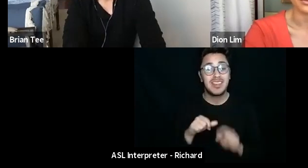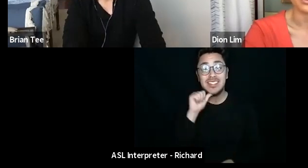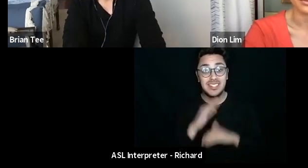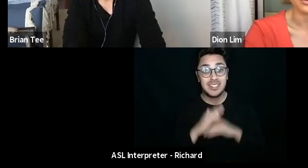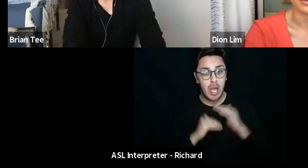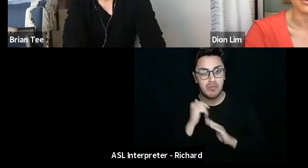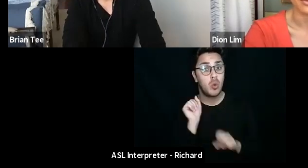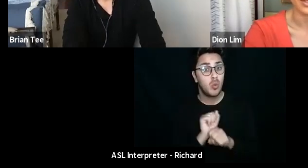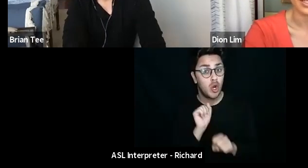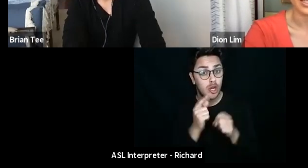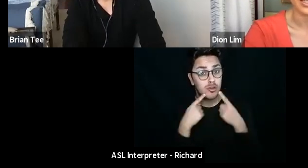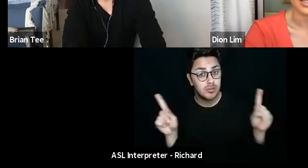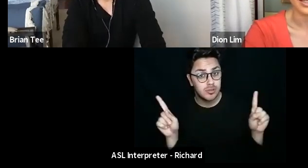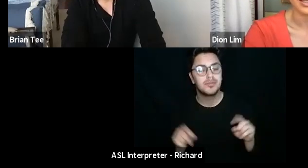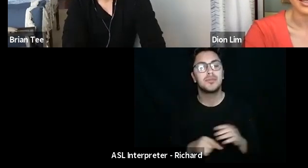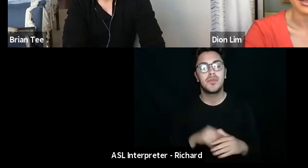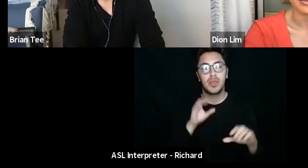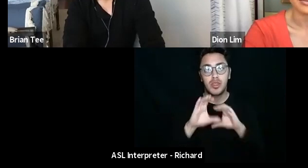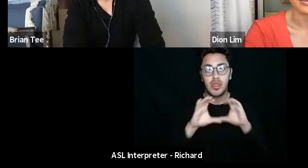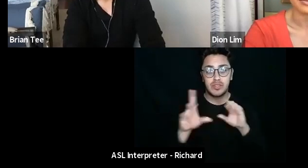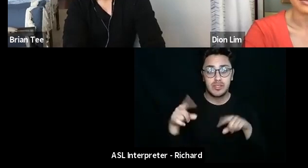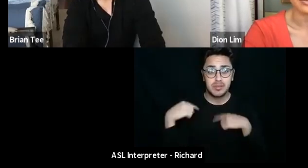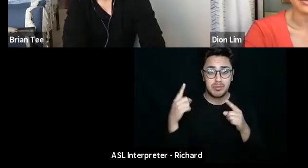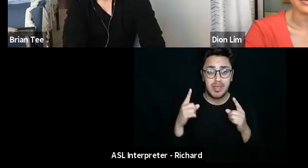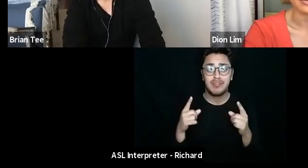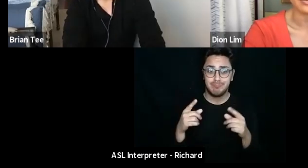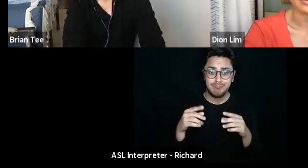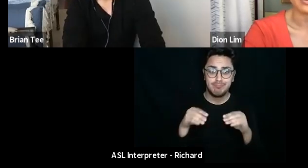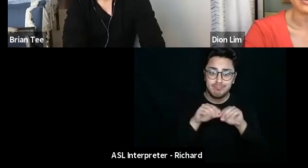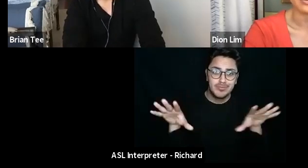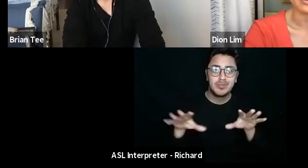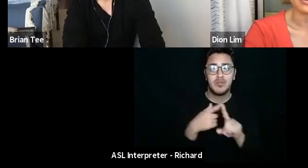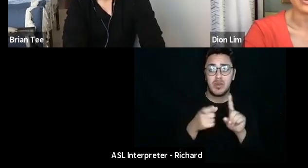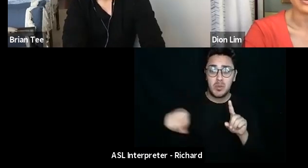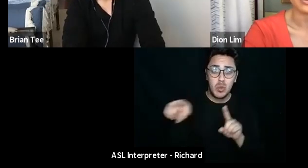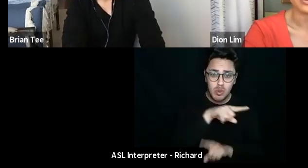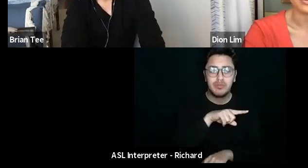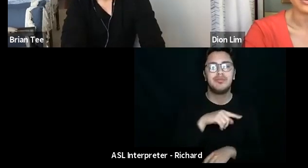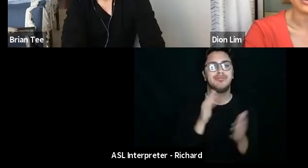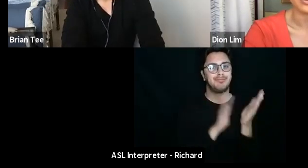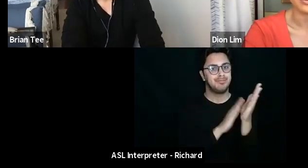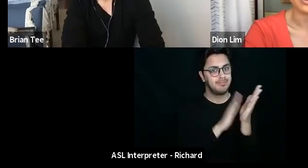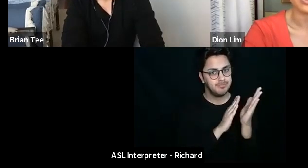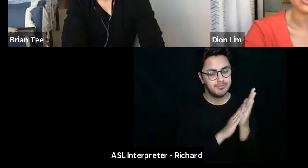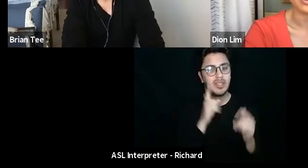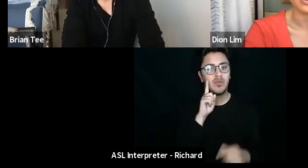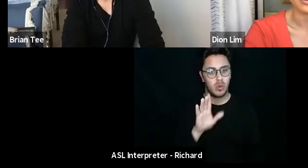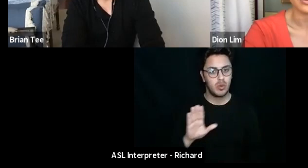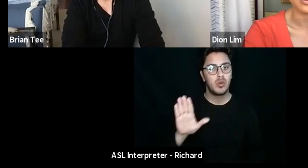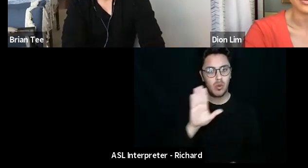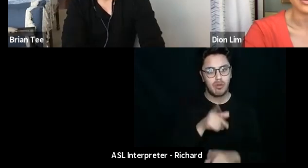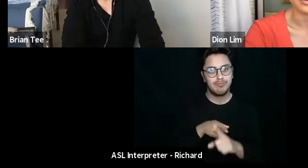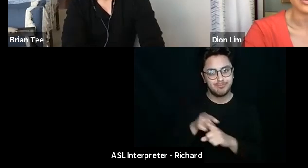works. Like the conversations that have been breached by all of you, and huge kudos for doing it in all of your spaces of